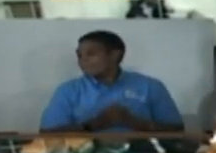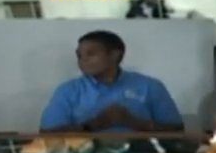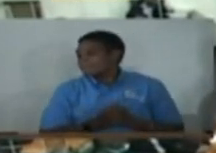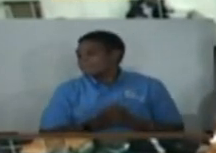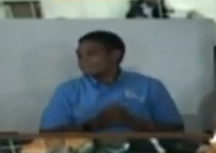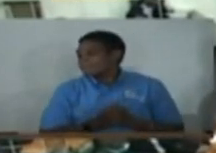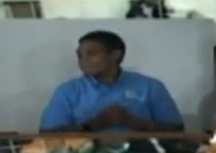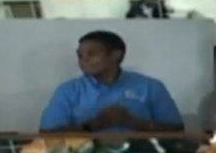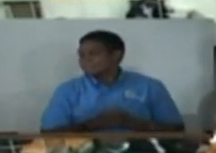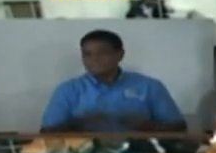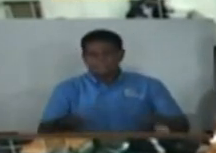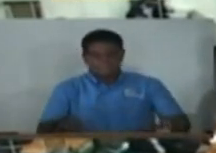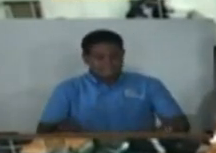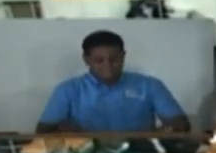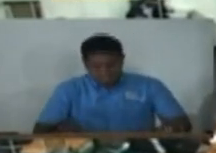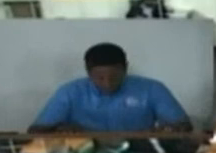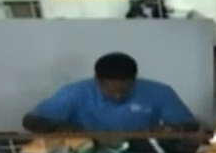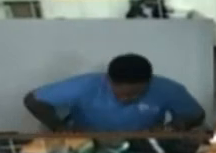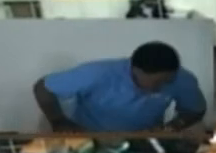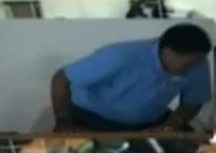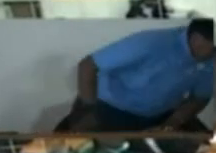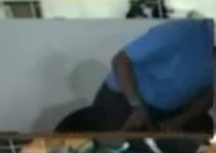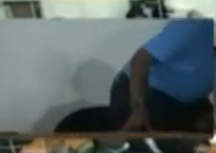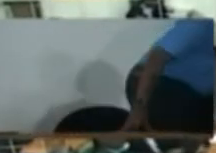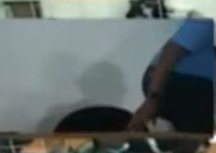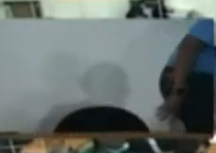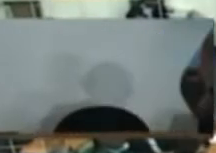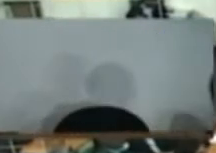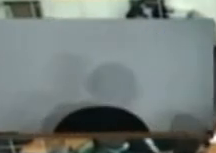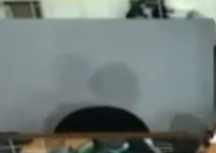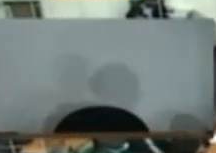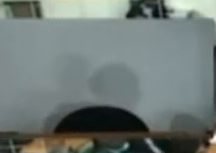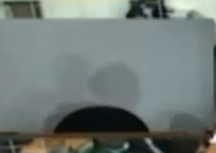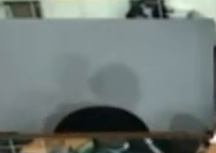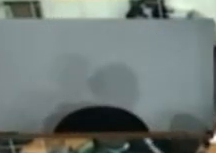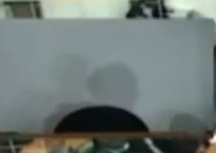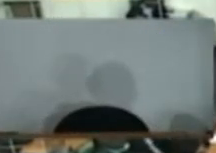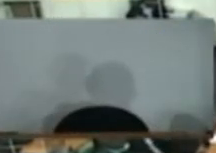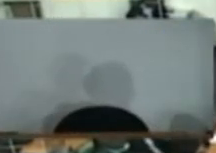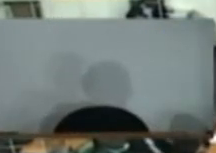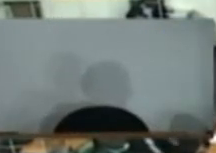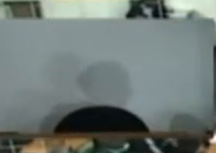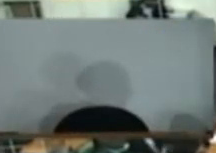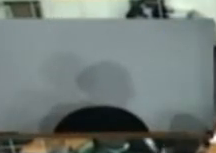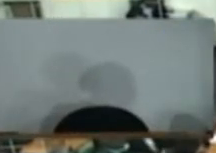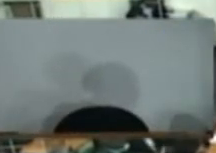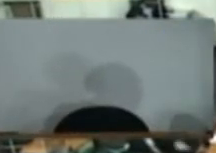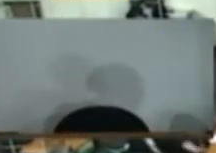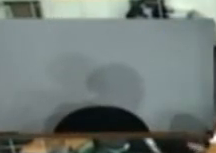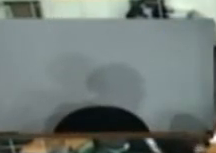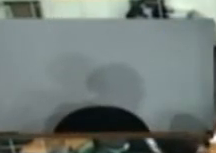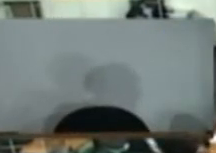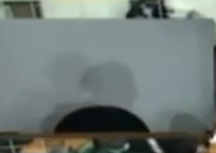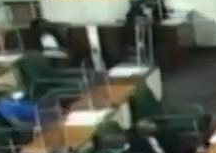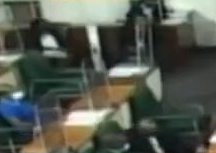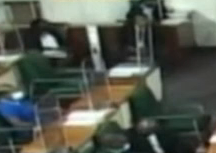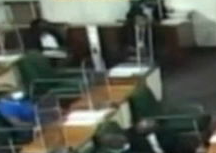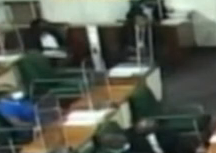this legislation, by introducing the procedure of the Madrid Protocol into